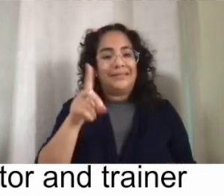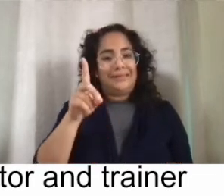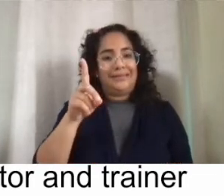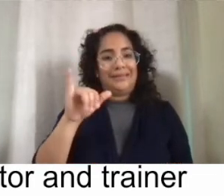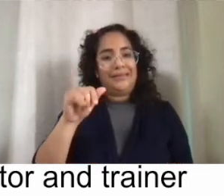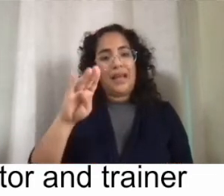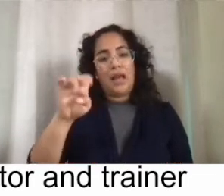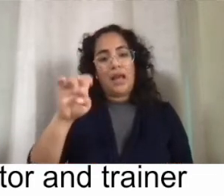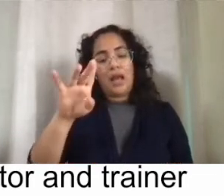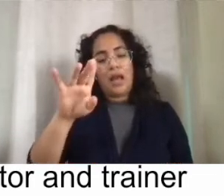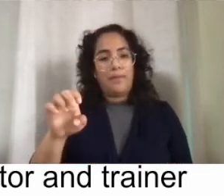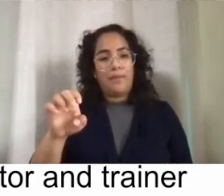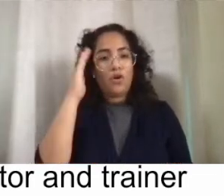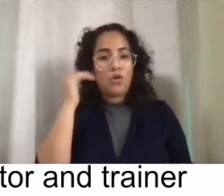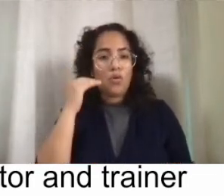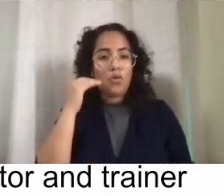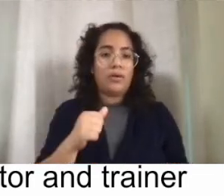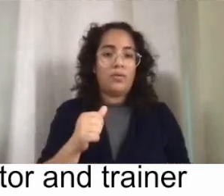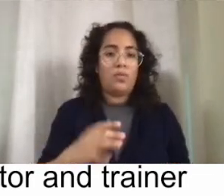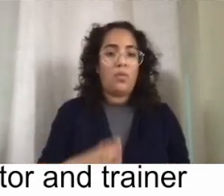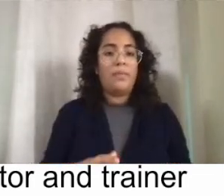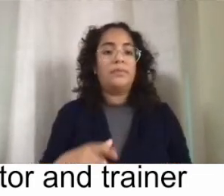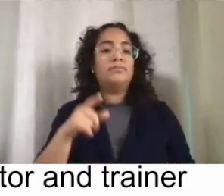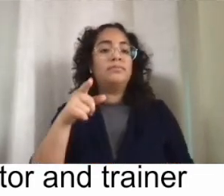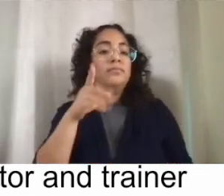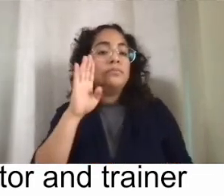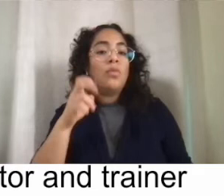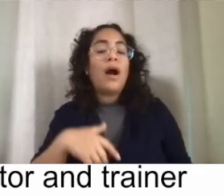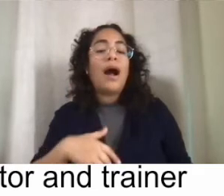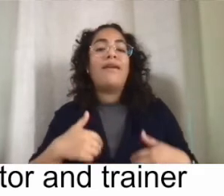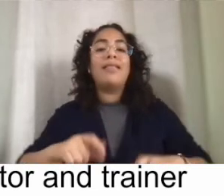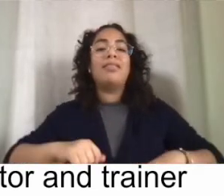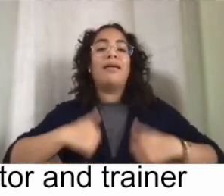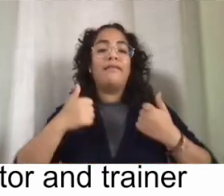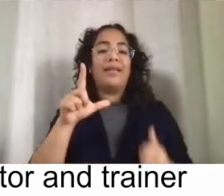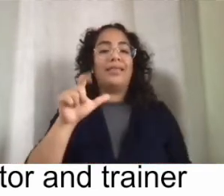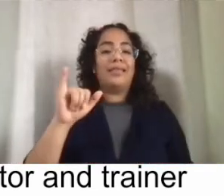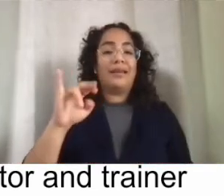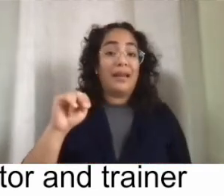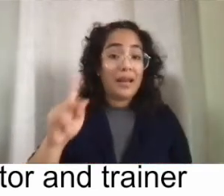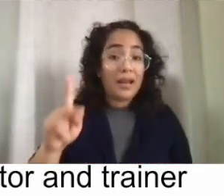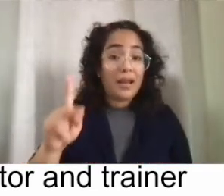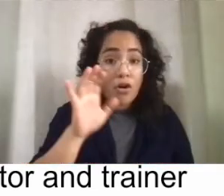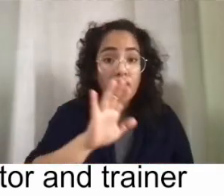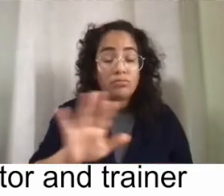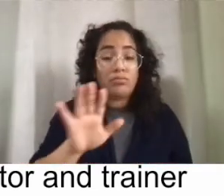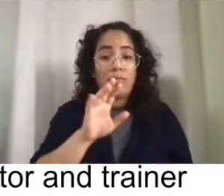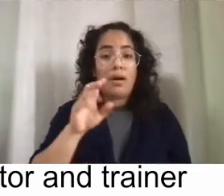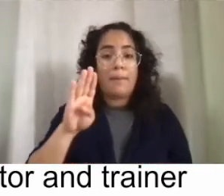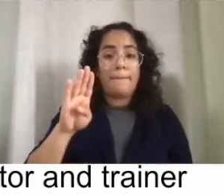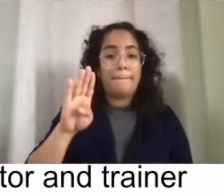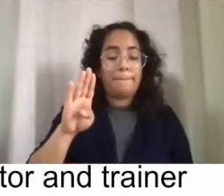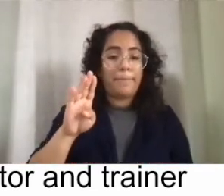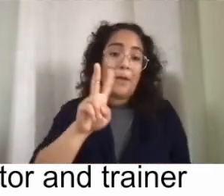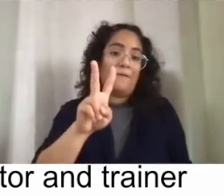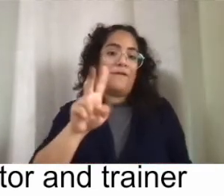in the Caribbean. There will be a live link to her blog, and there's a photo of her